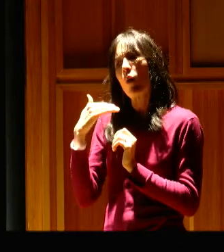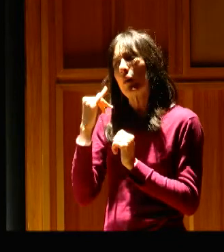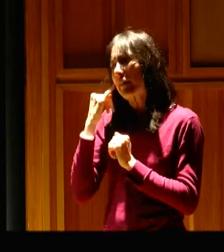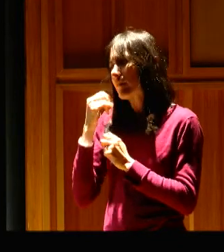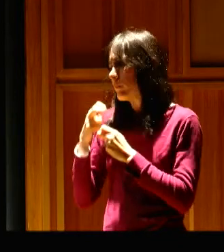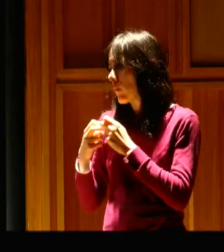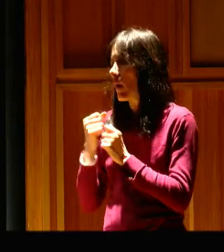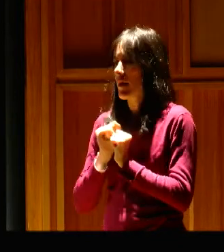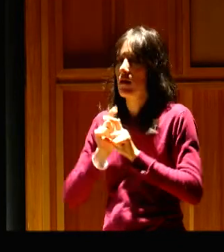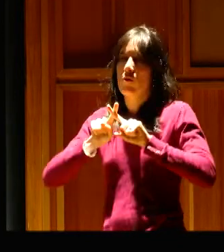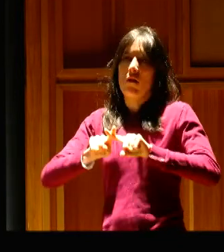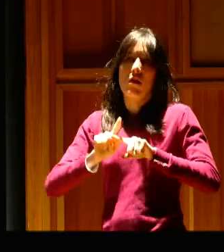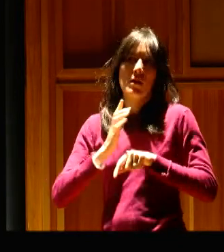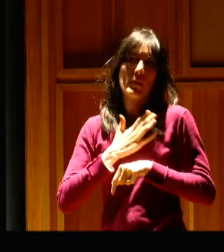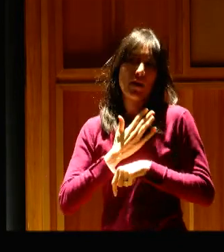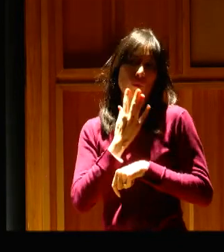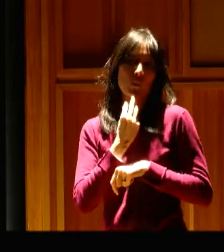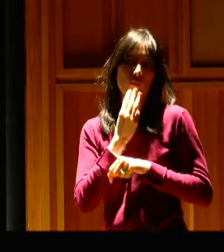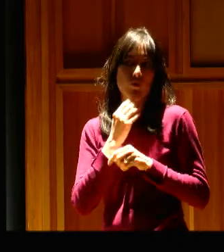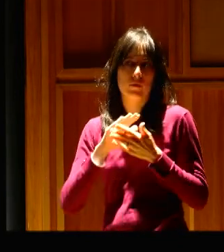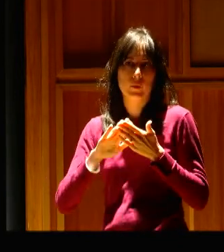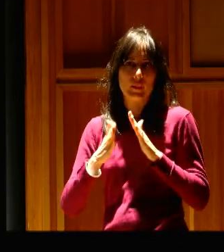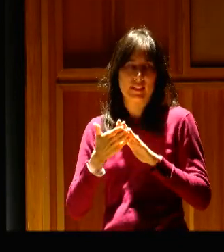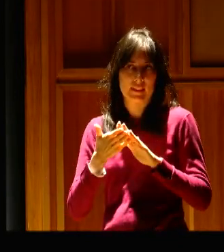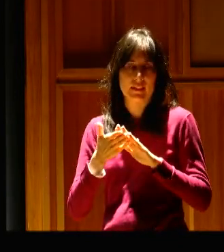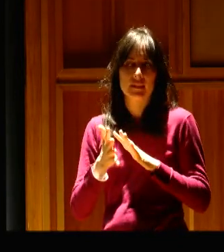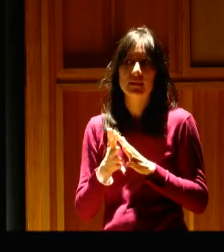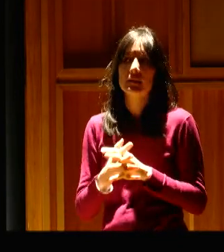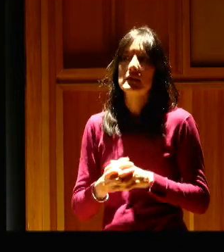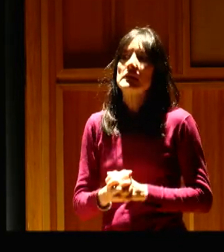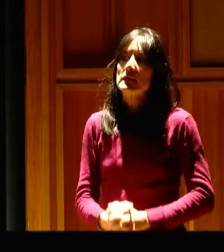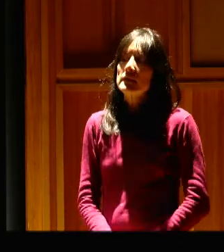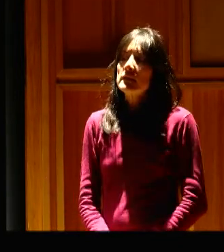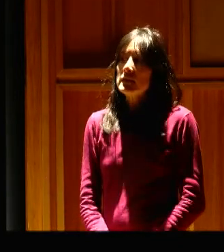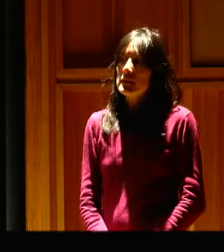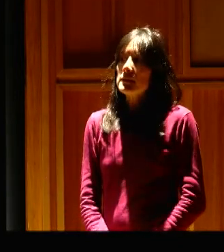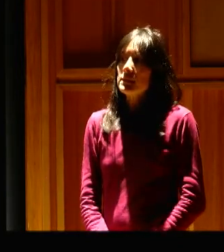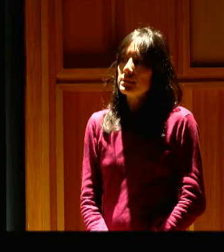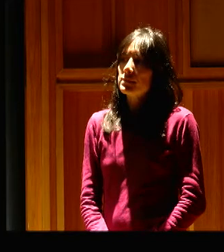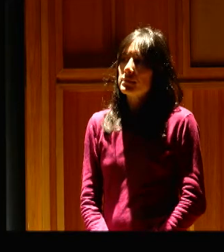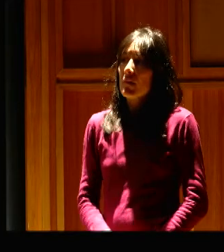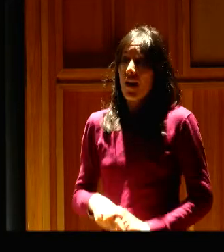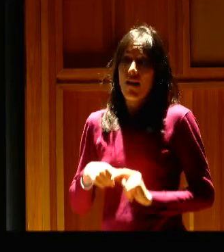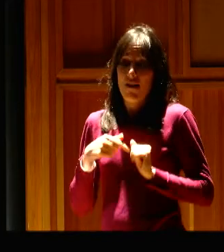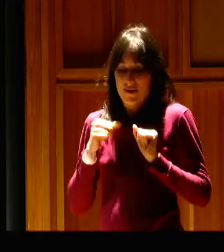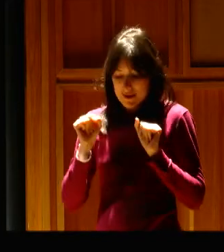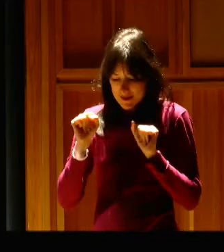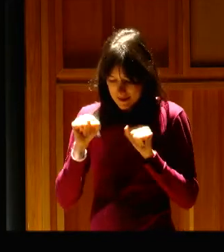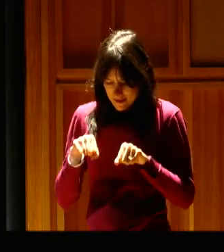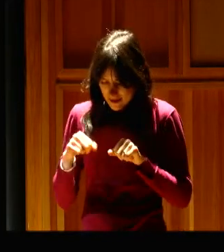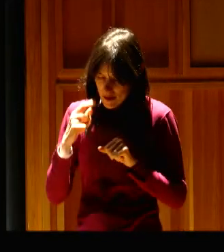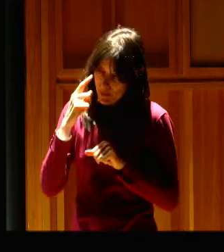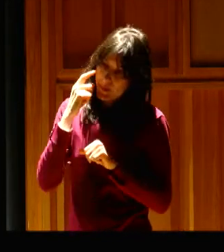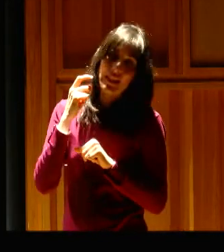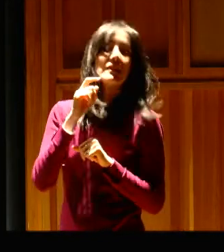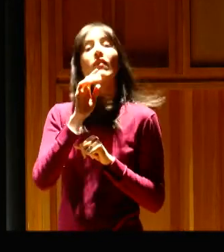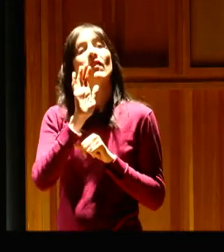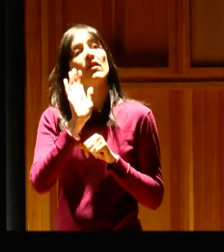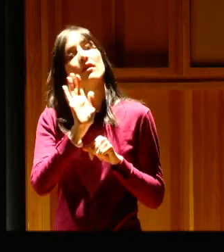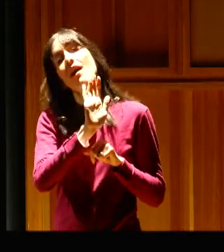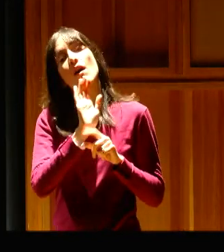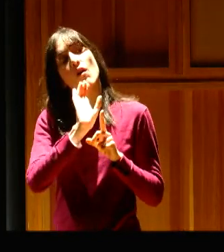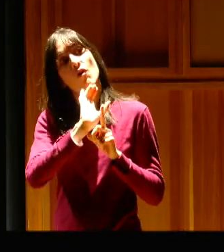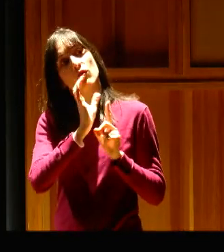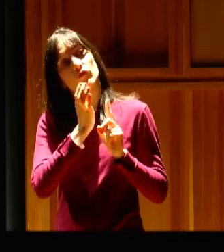trouble. I'm able to do this because their cultural heritage was preserved and